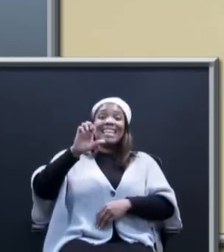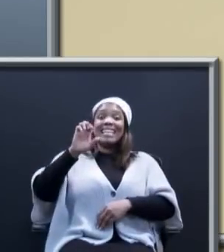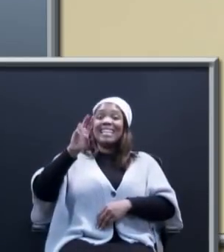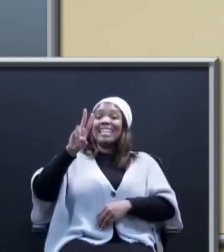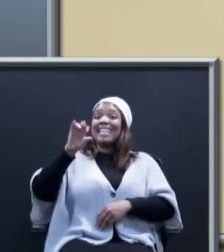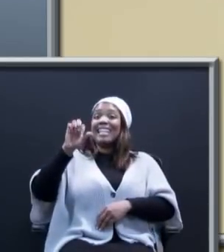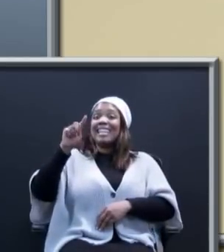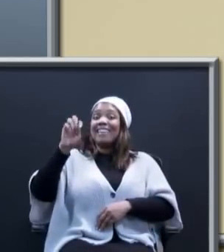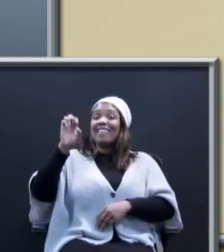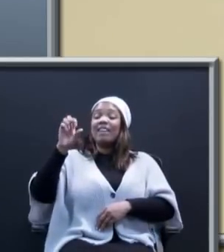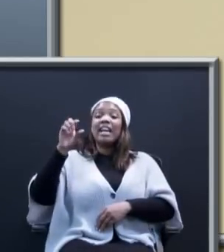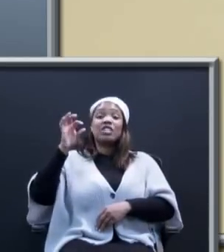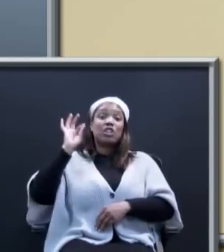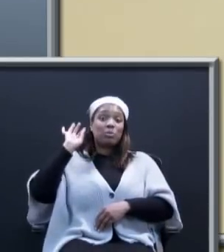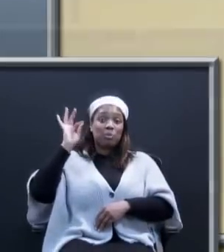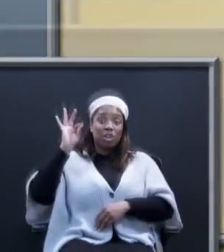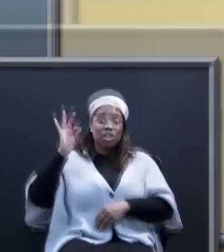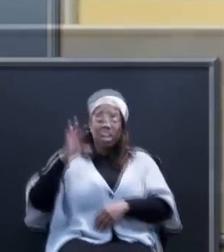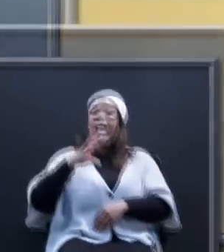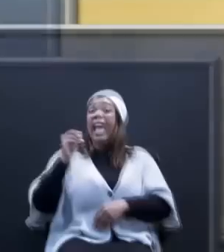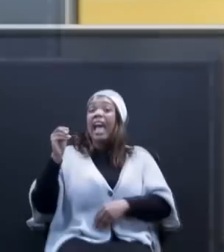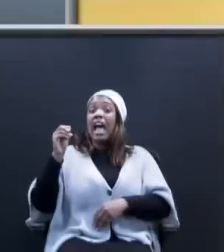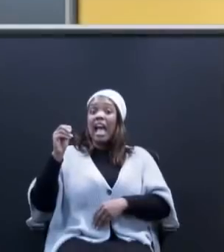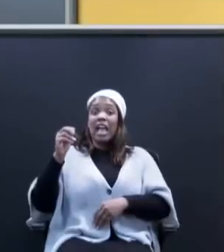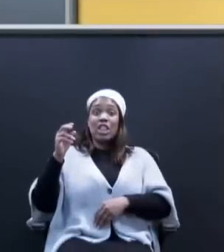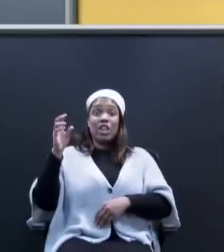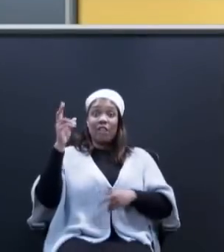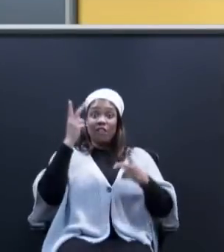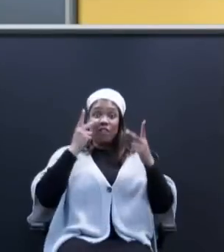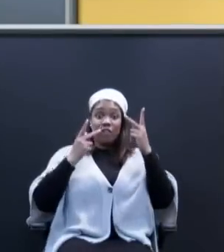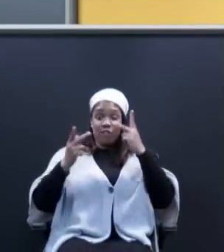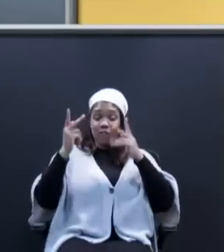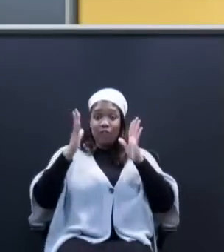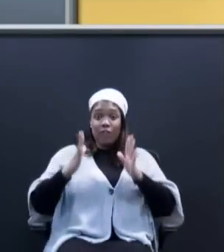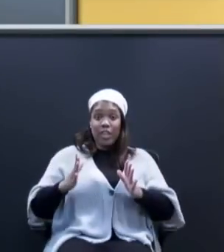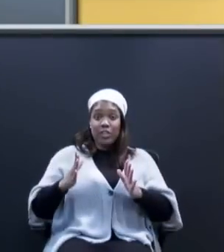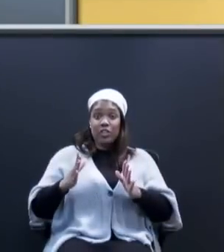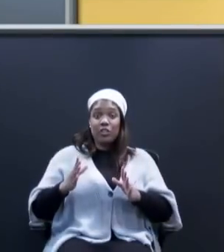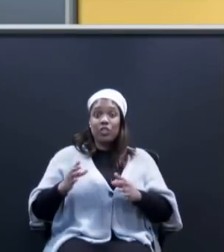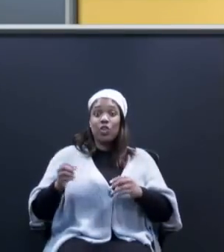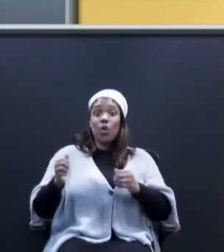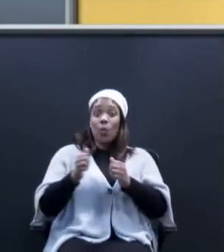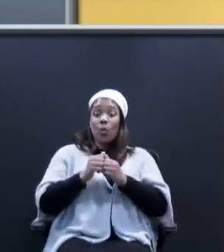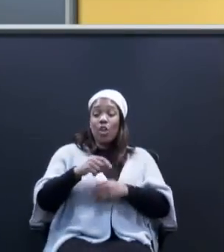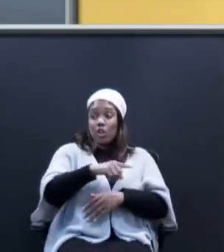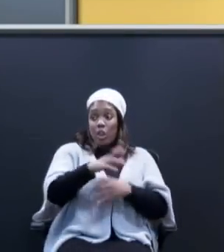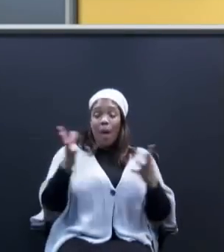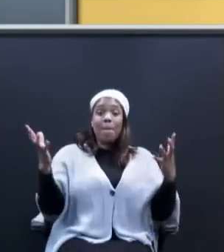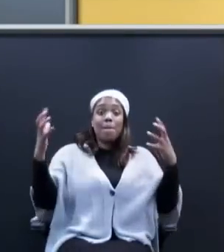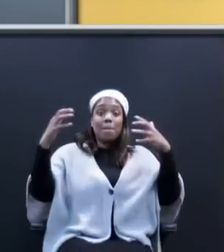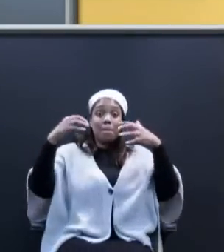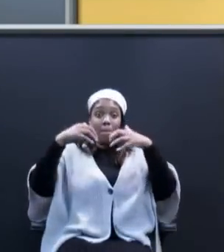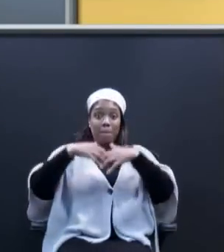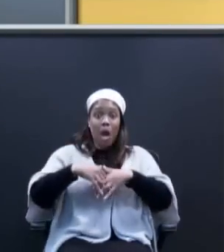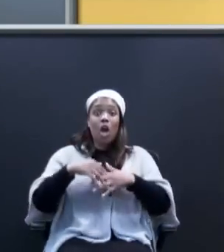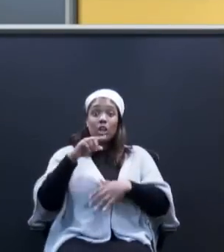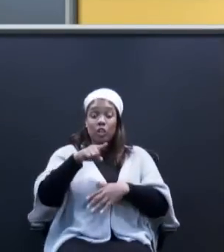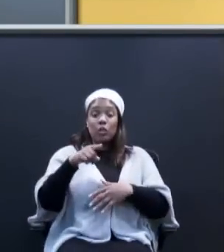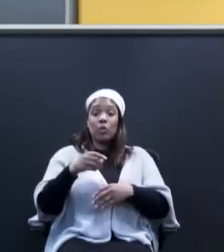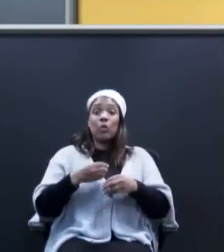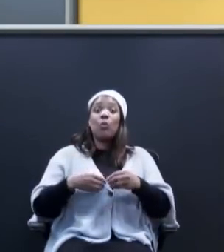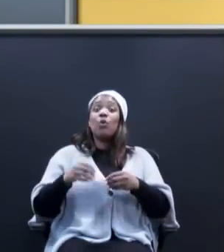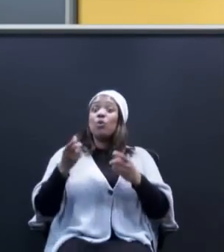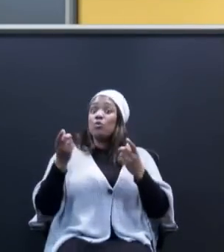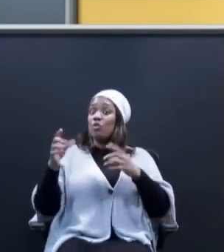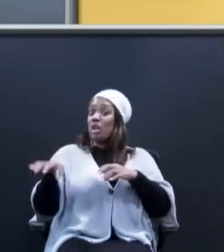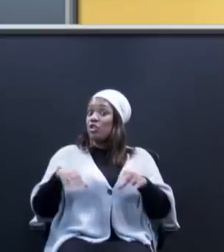are within thy gates. See, this is also called the Feast of Ingathering. Mm-hmm. So you're supposed to bring everybody for this feast. Go ahead and read. No,